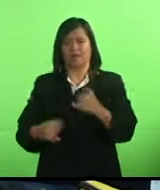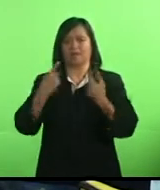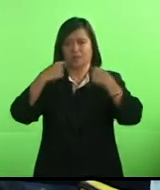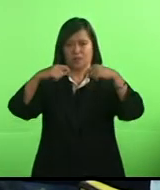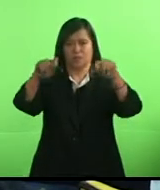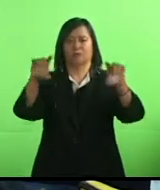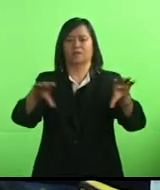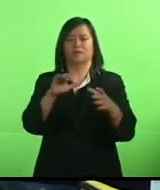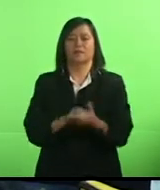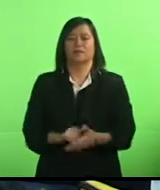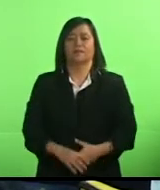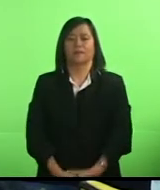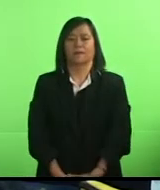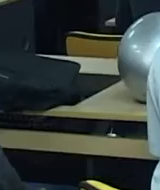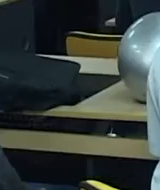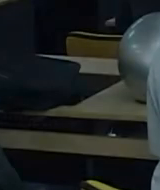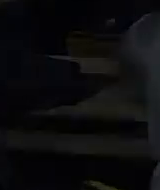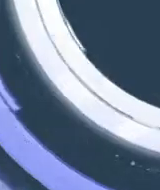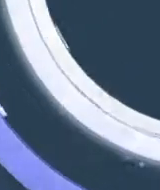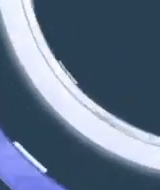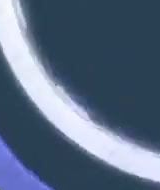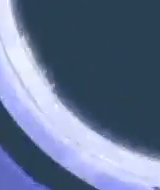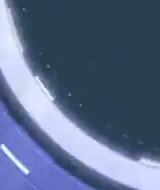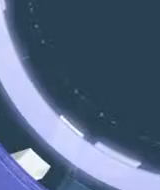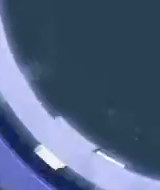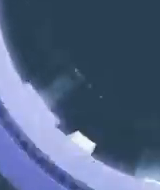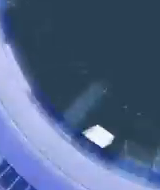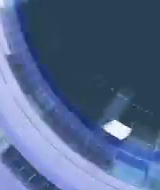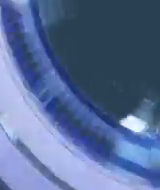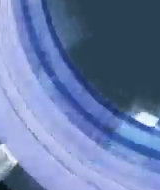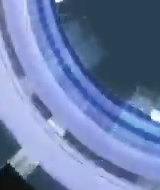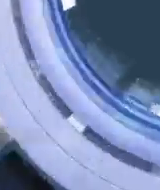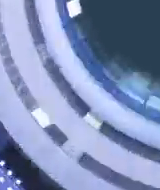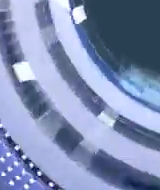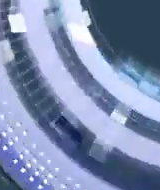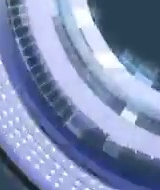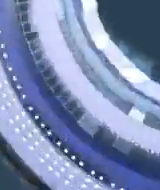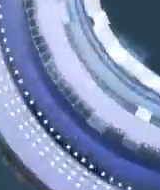Go for that. And the forum is still open.